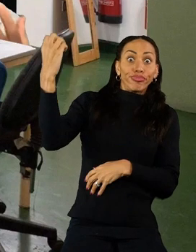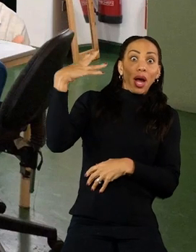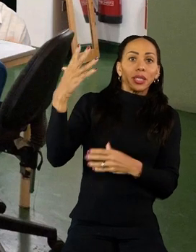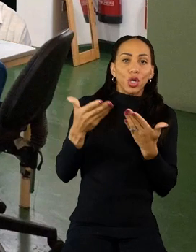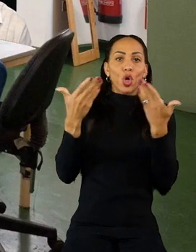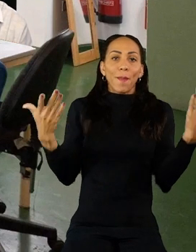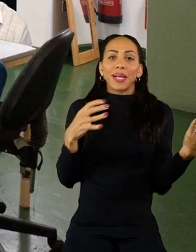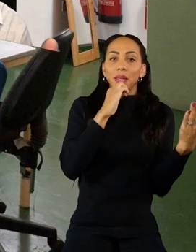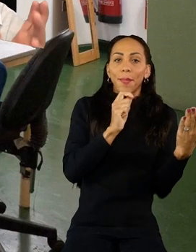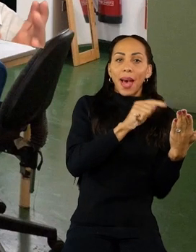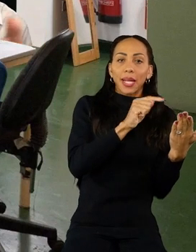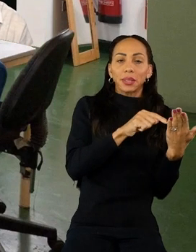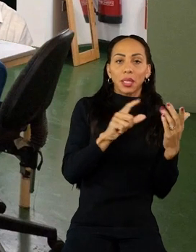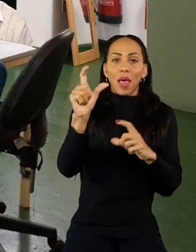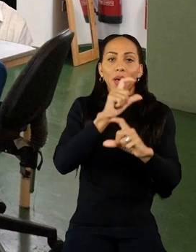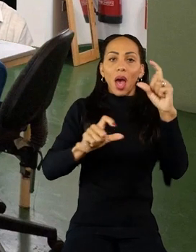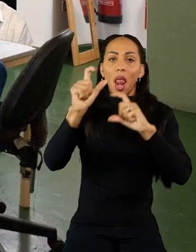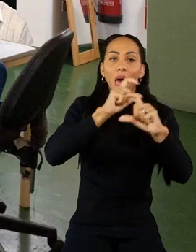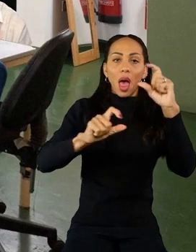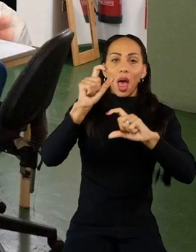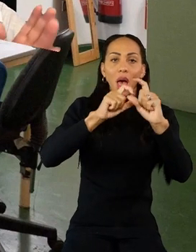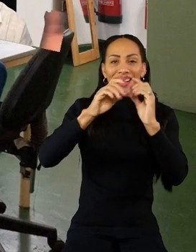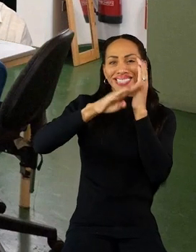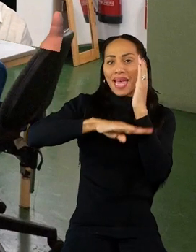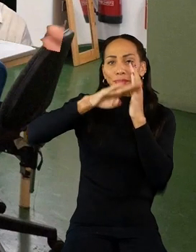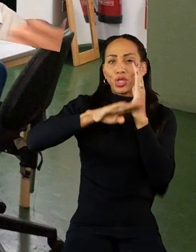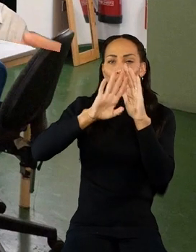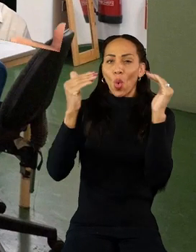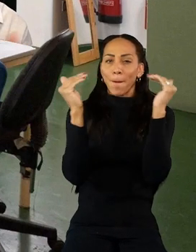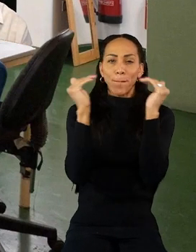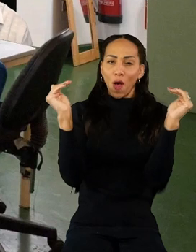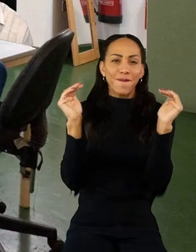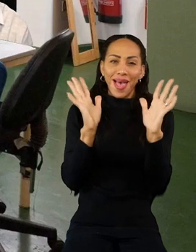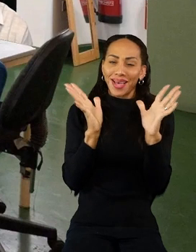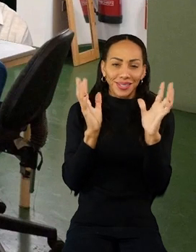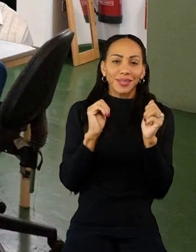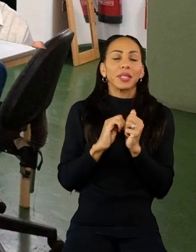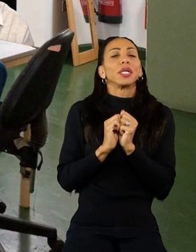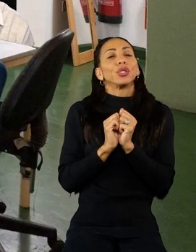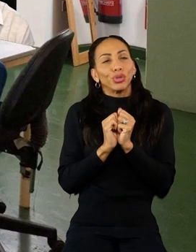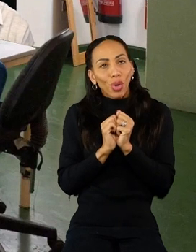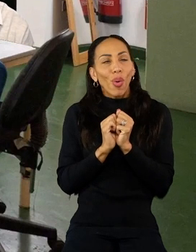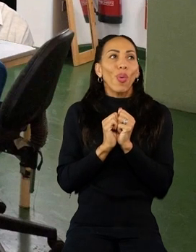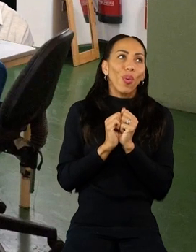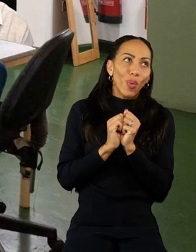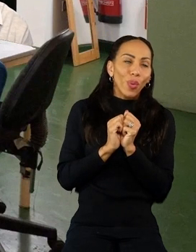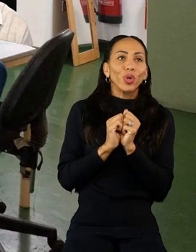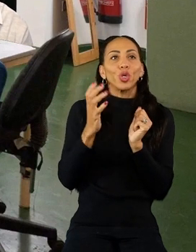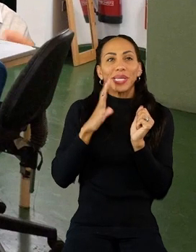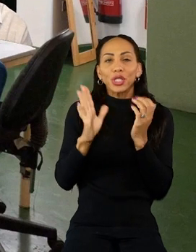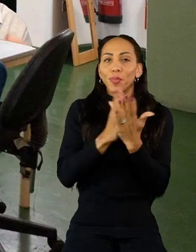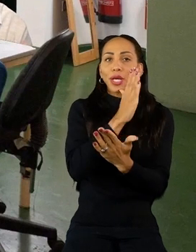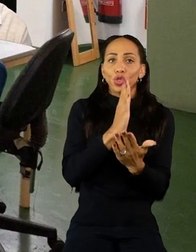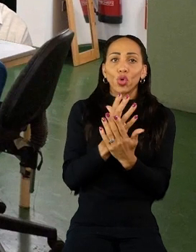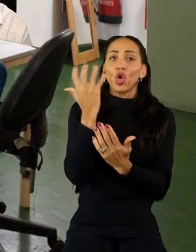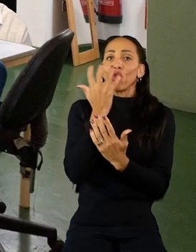much whiter light, and we never quite got the color temperatures correct between them for various reasons.